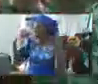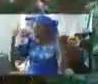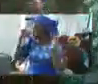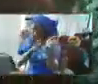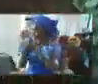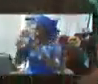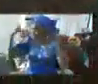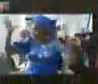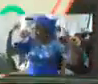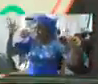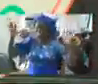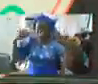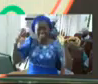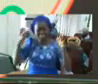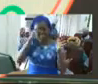go.